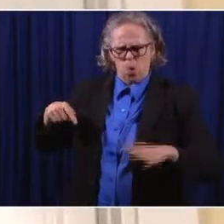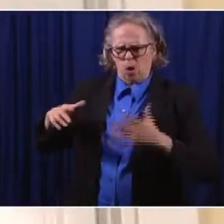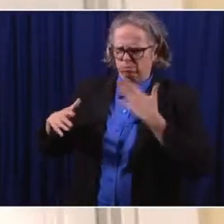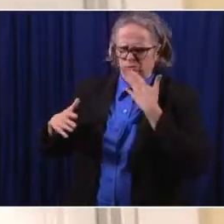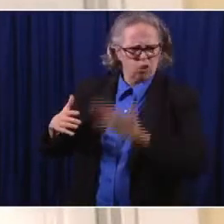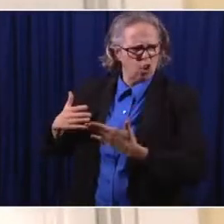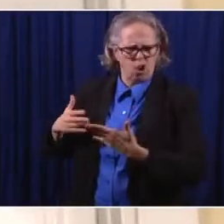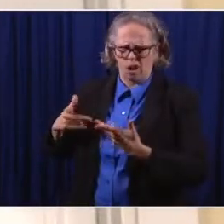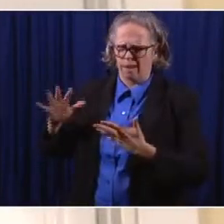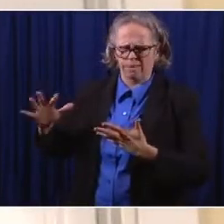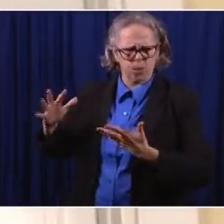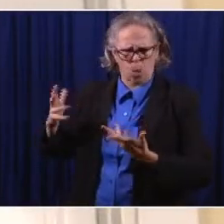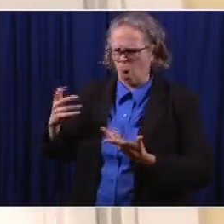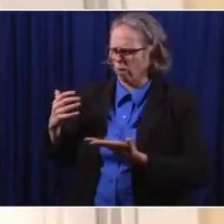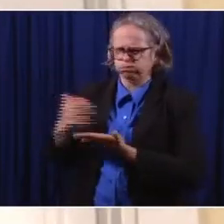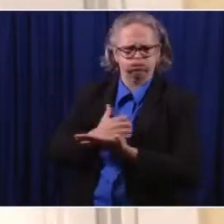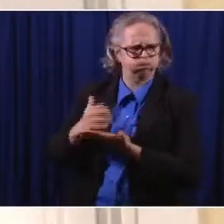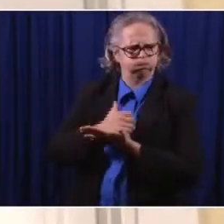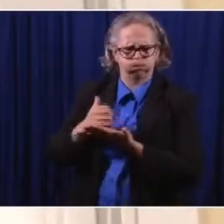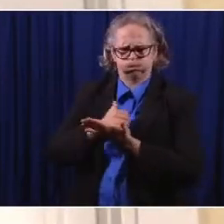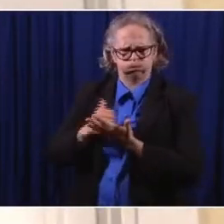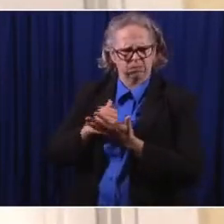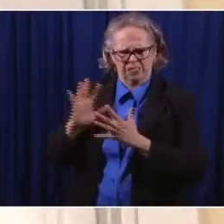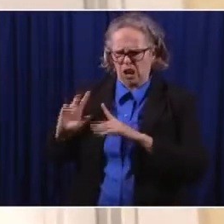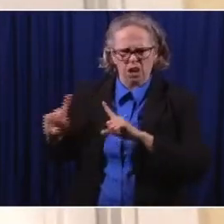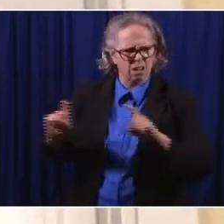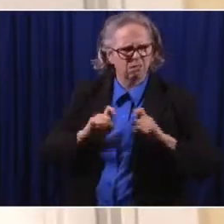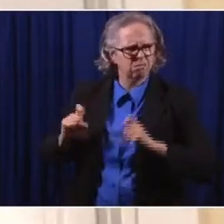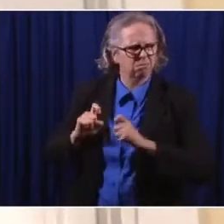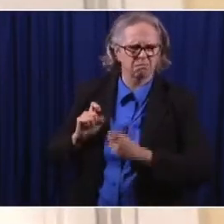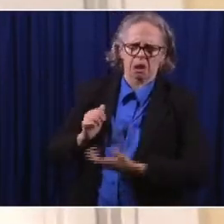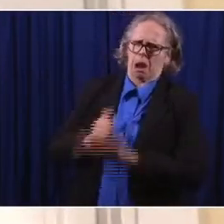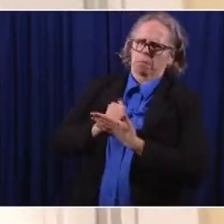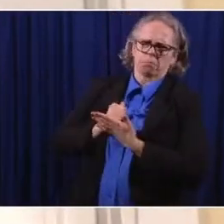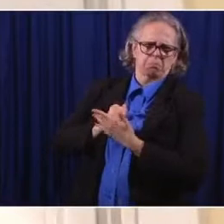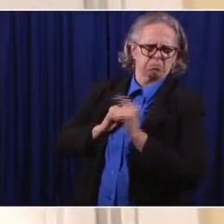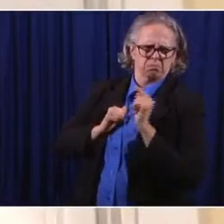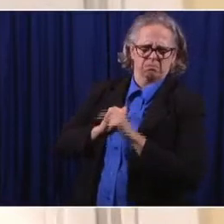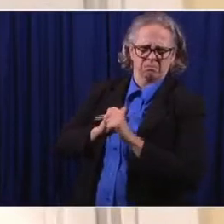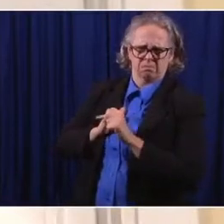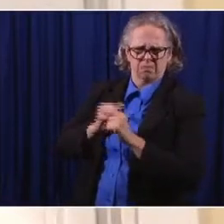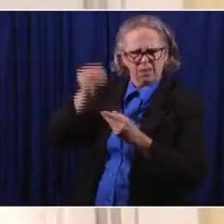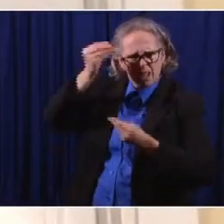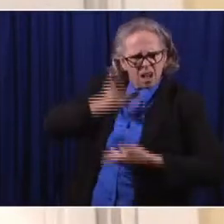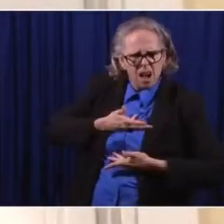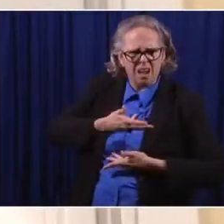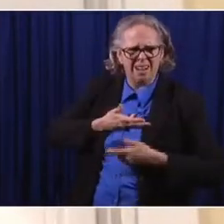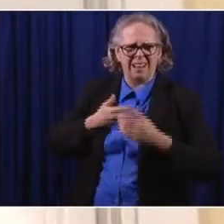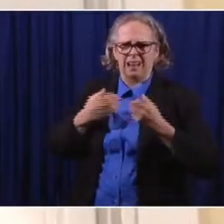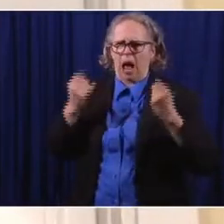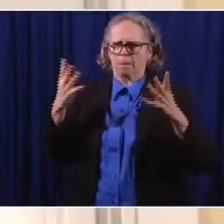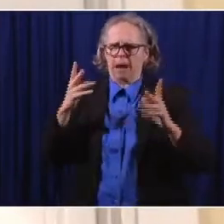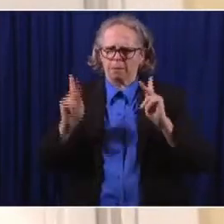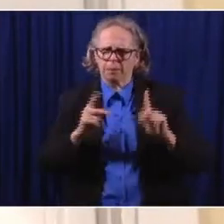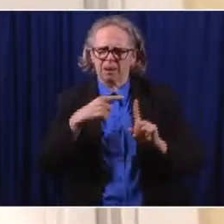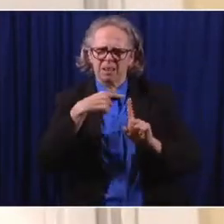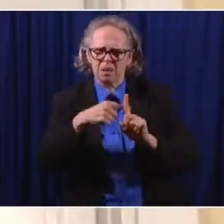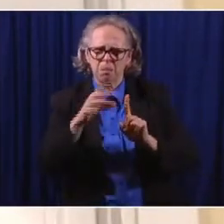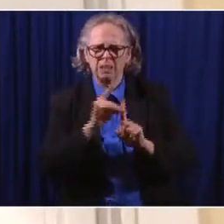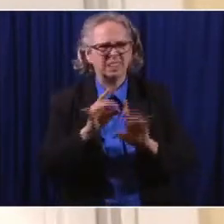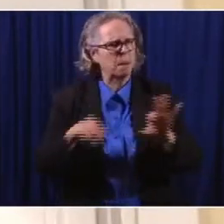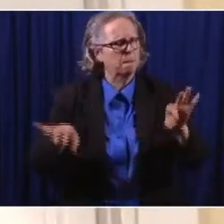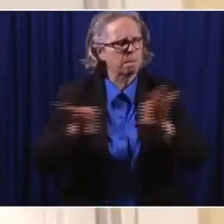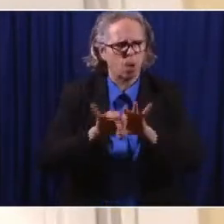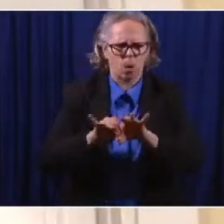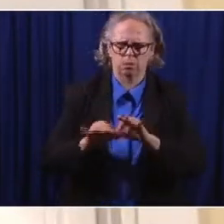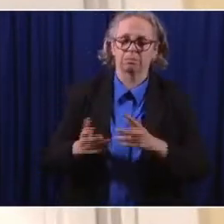partners, but also to have a more complete count of positive cases across all of our students. That's very important. Second,